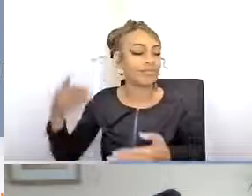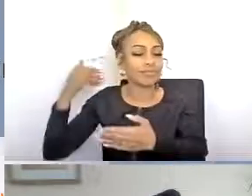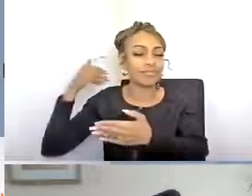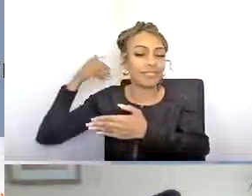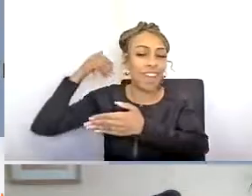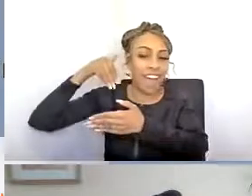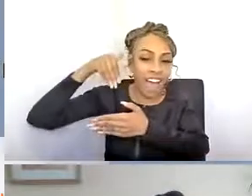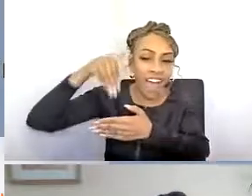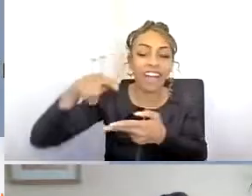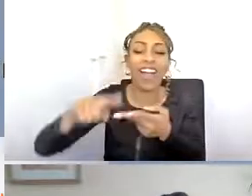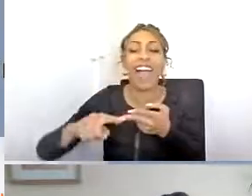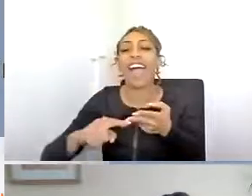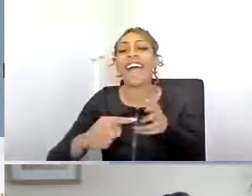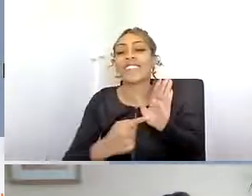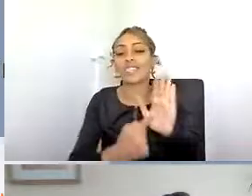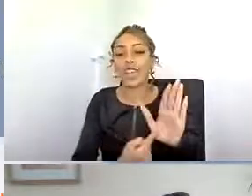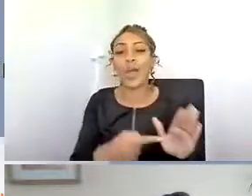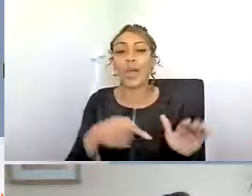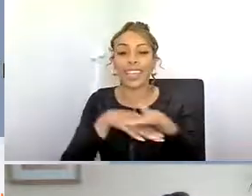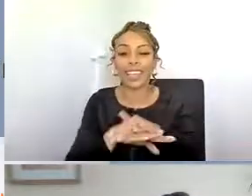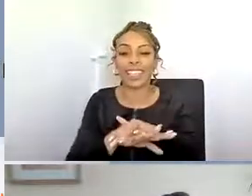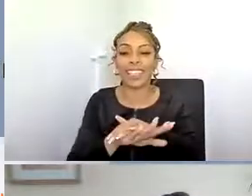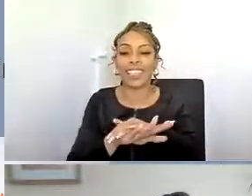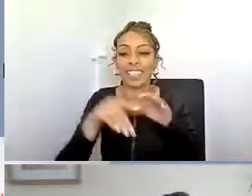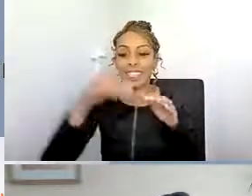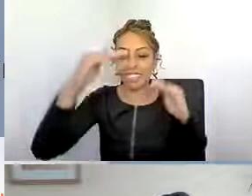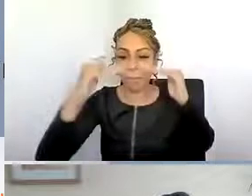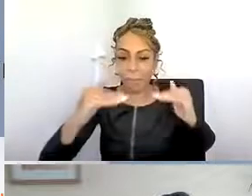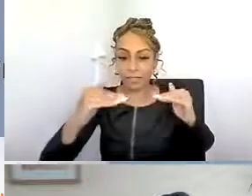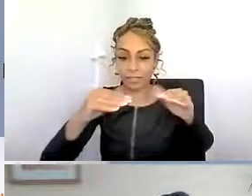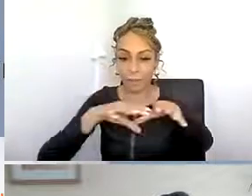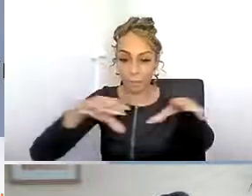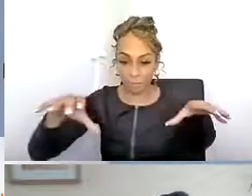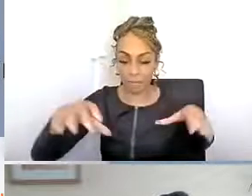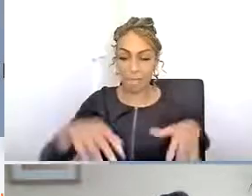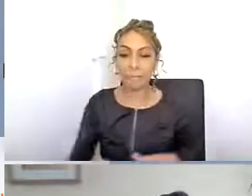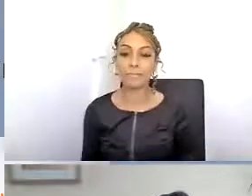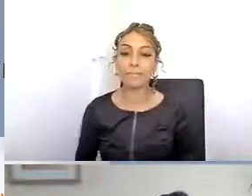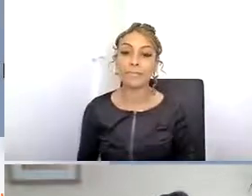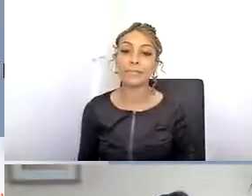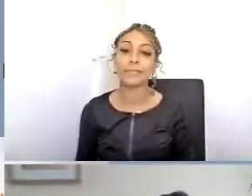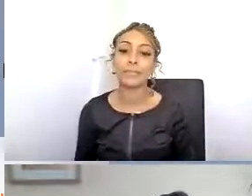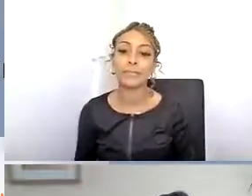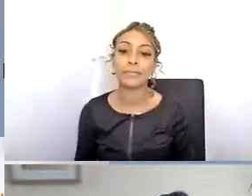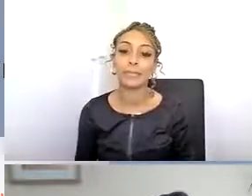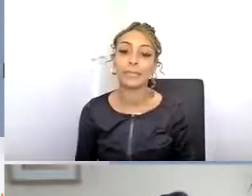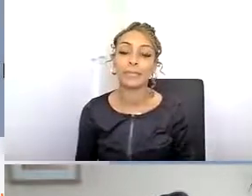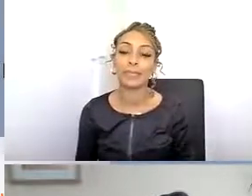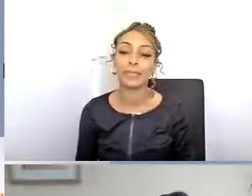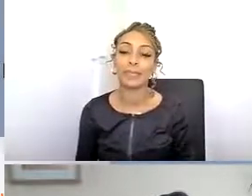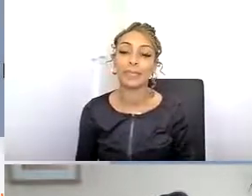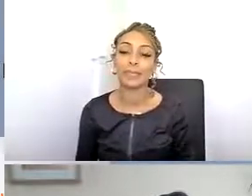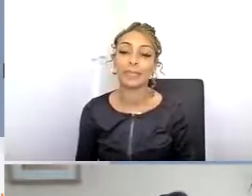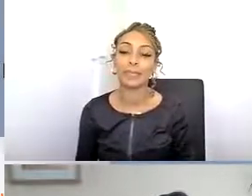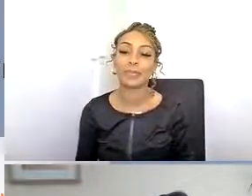material, which you can see in the slide at the bottom, and there's some unframed works